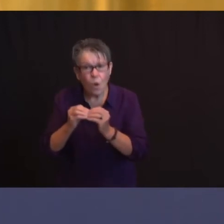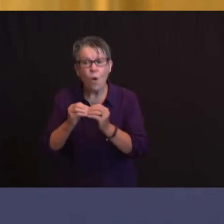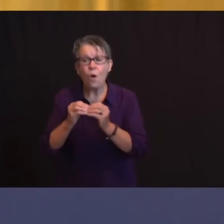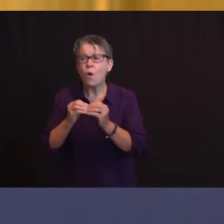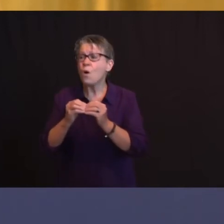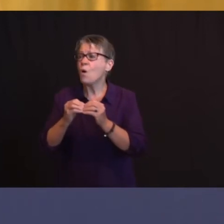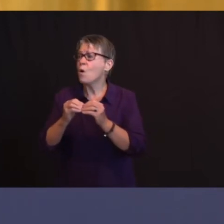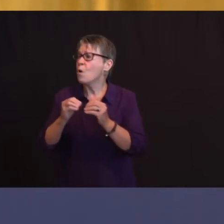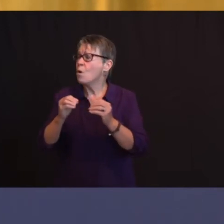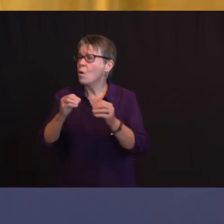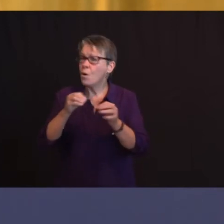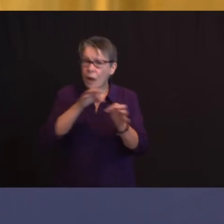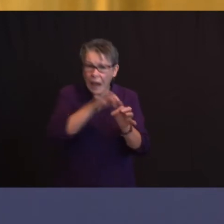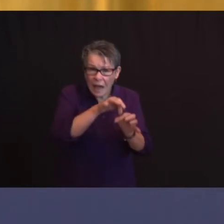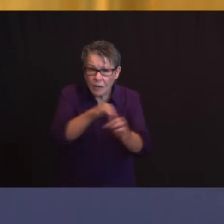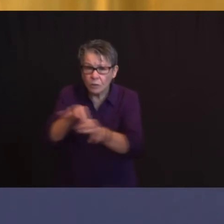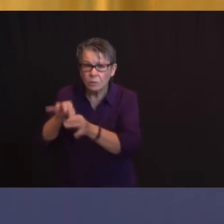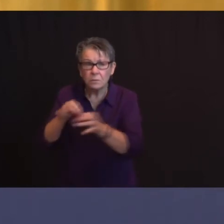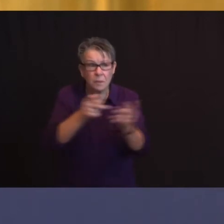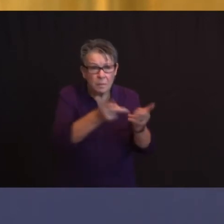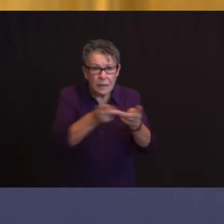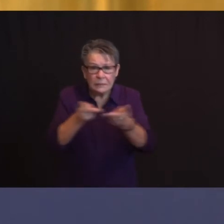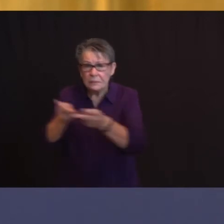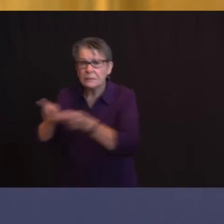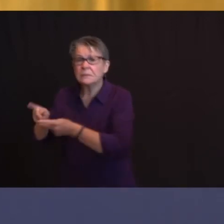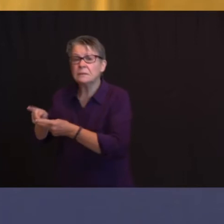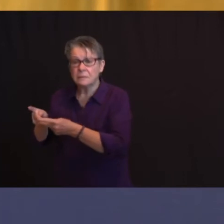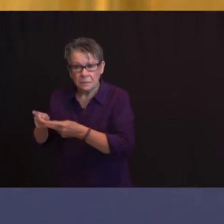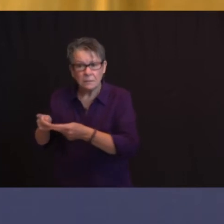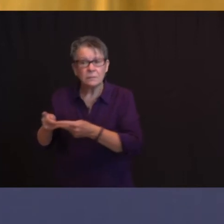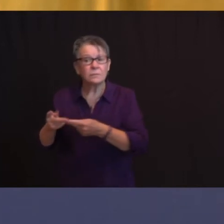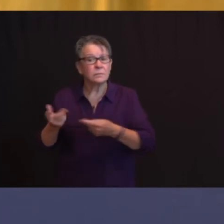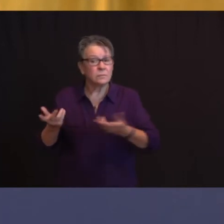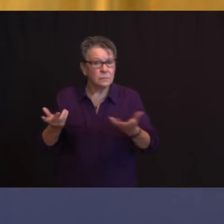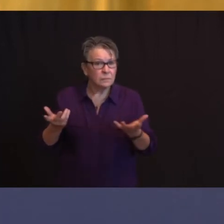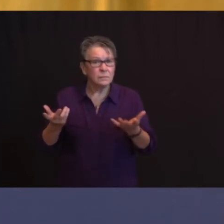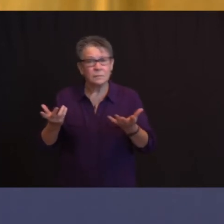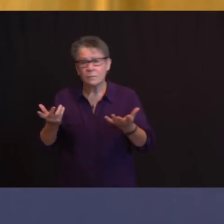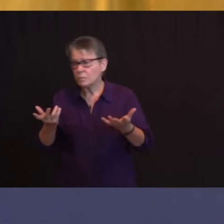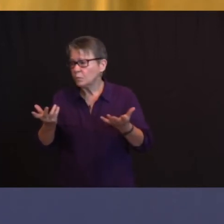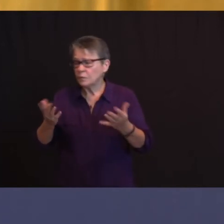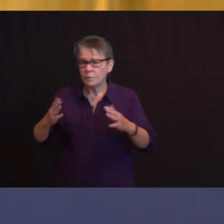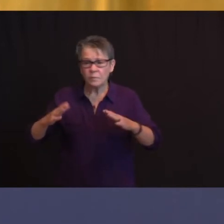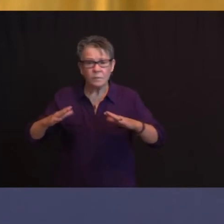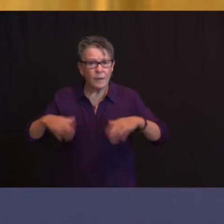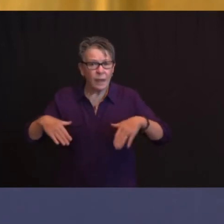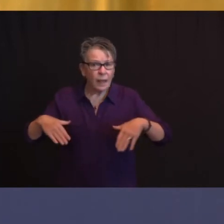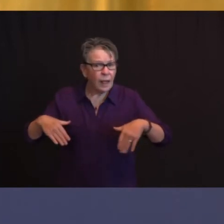But again, we're still certified, we're still not yet certifying, so I want to do a full postmortem, and we will.